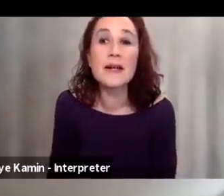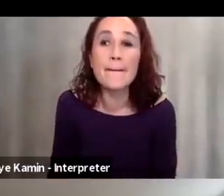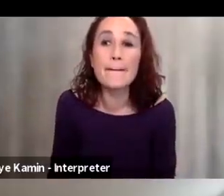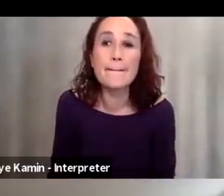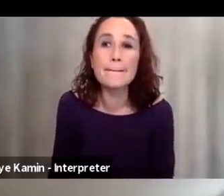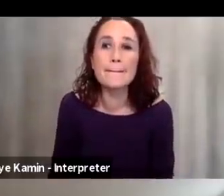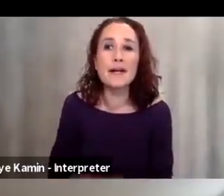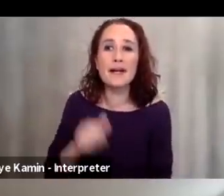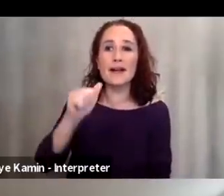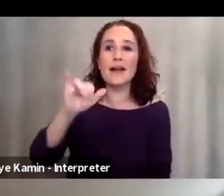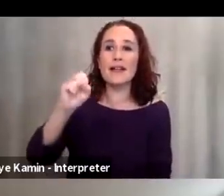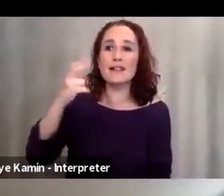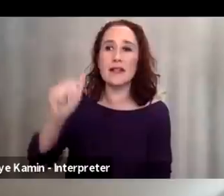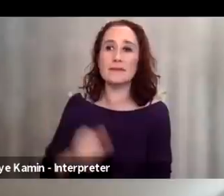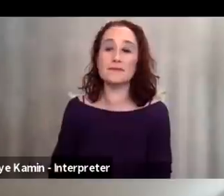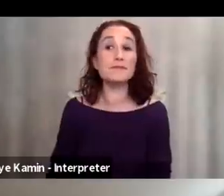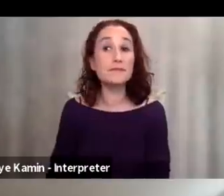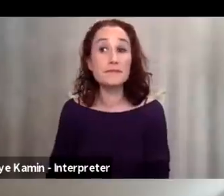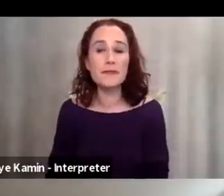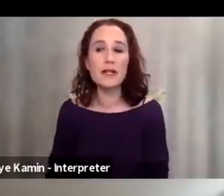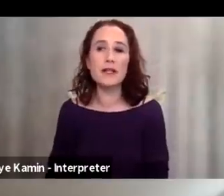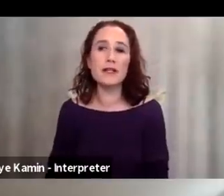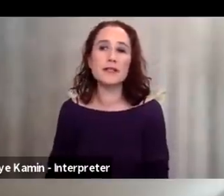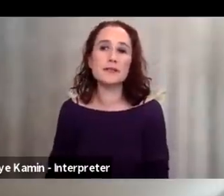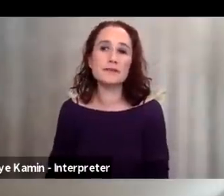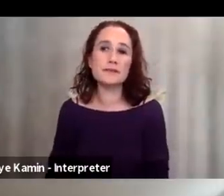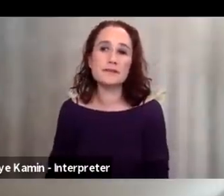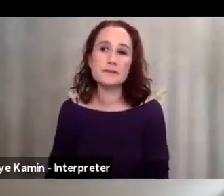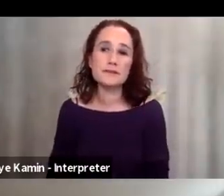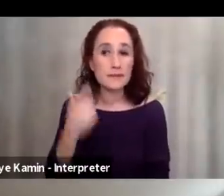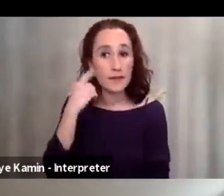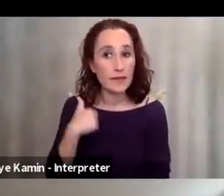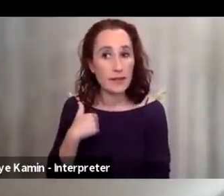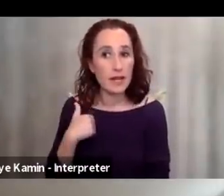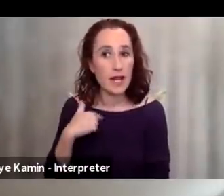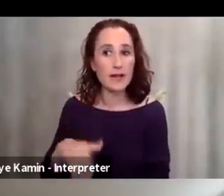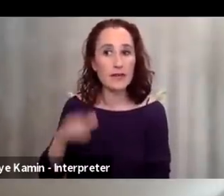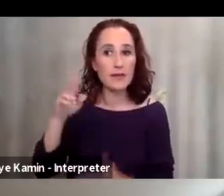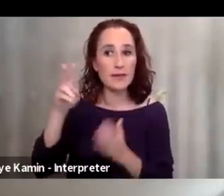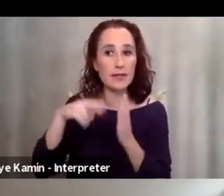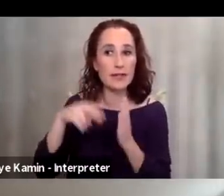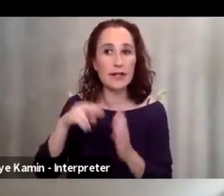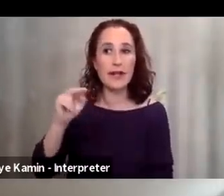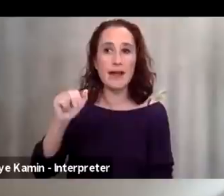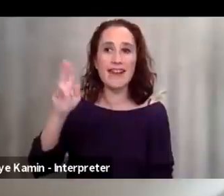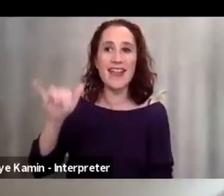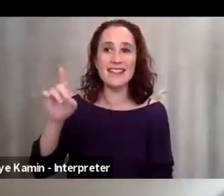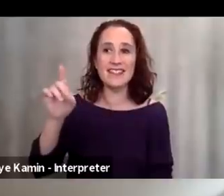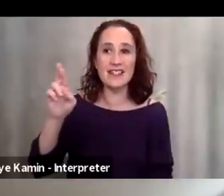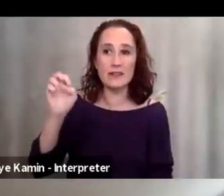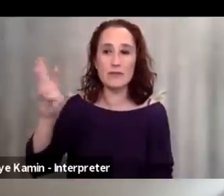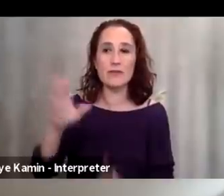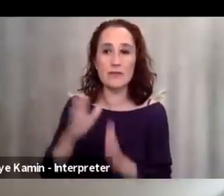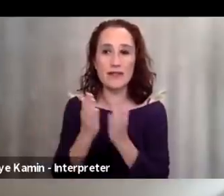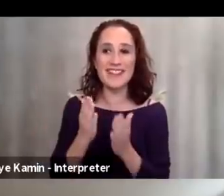What about you, Aisha? I think for me, I grew up reading Nancy Drew books. I grew up reading